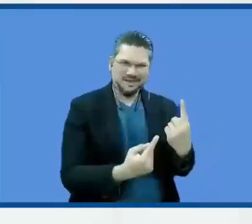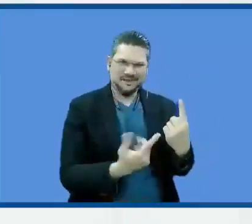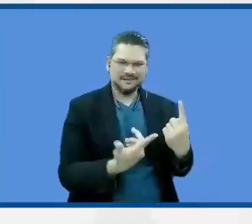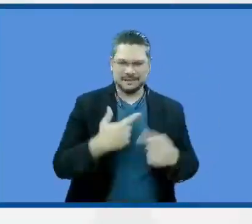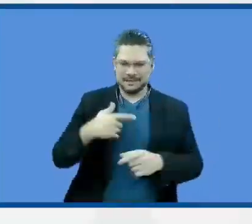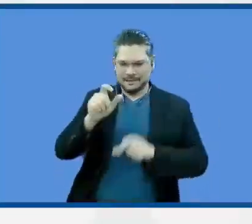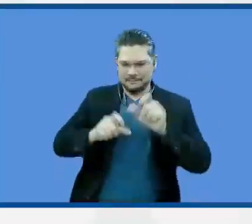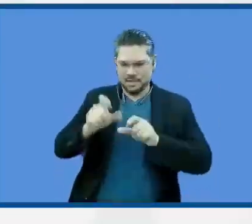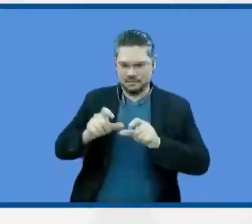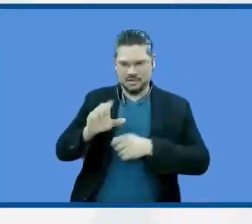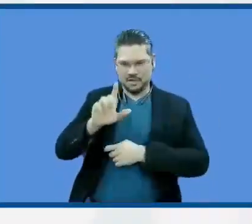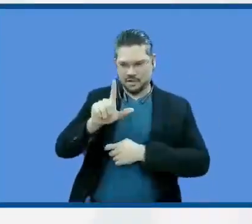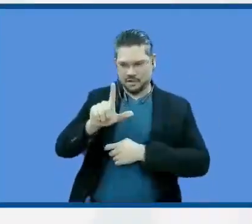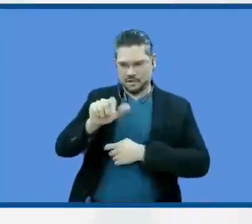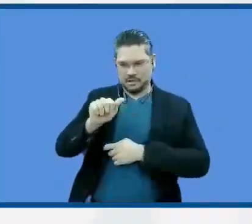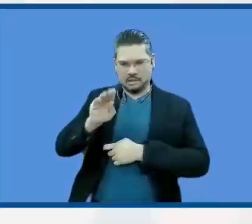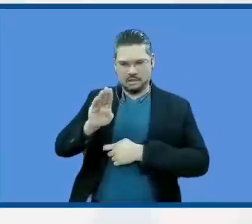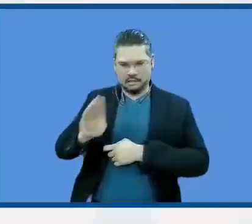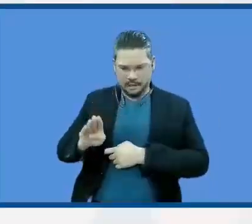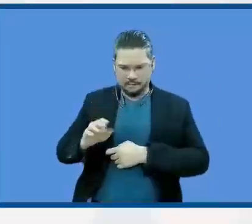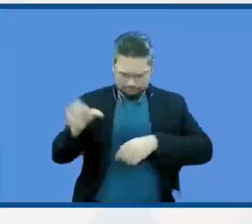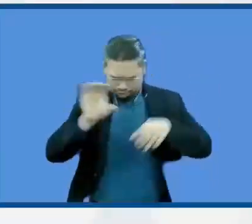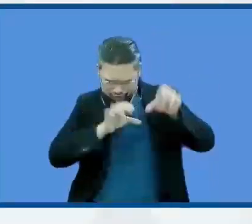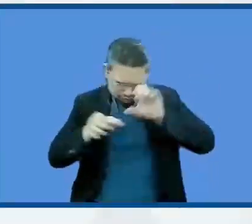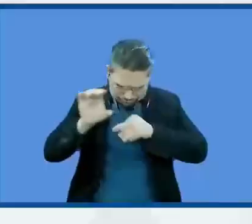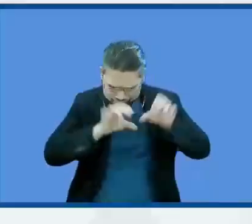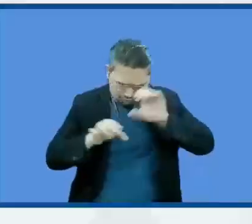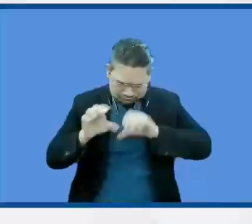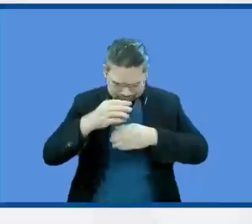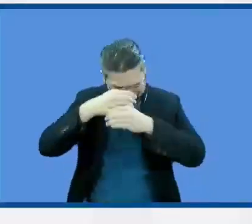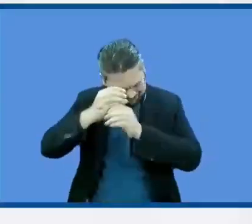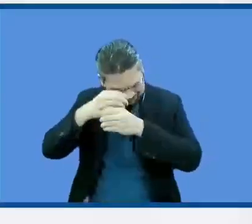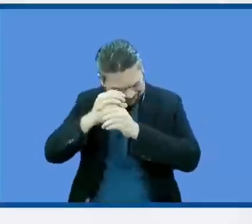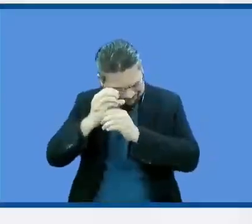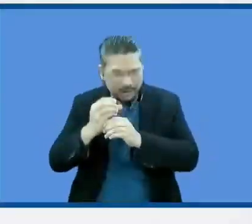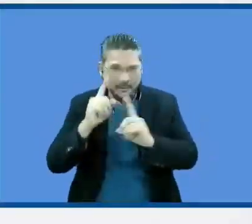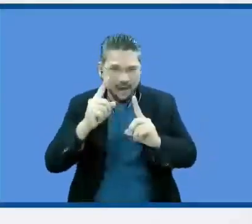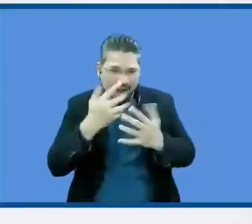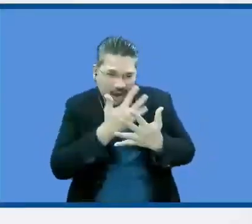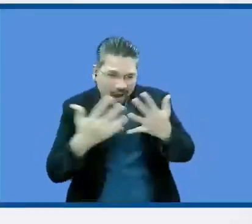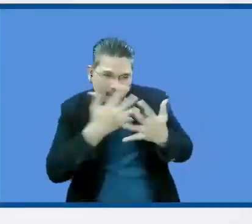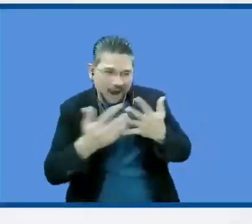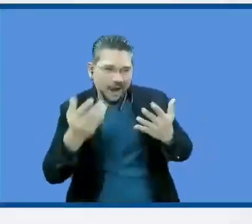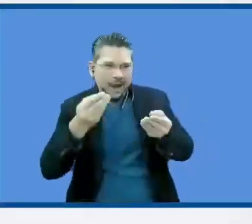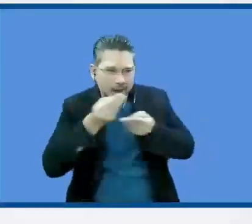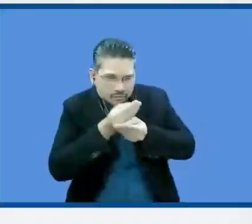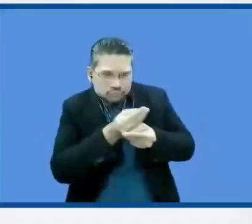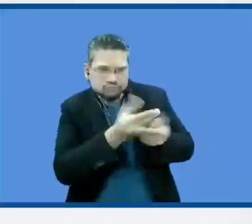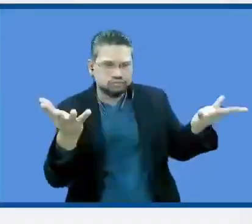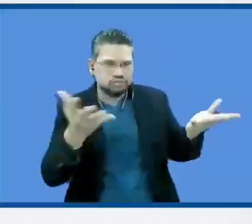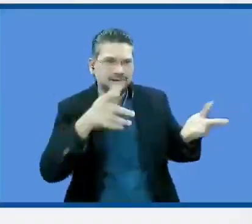in a language which we don't always understand. So it is vital for that science to be translated